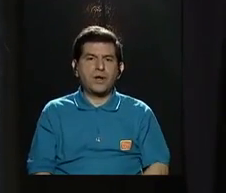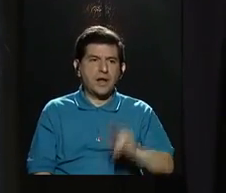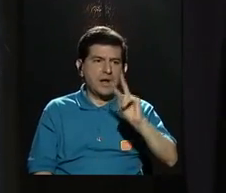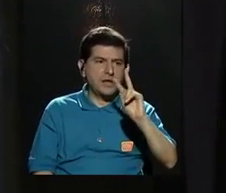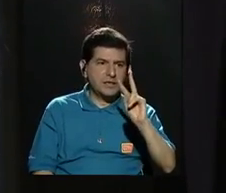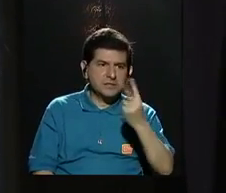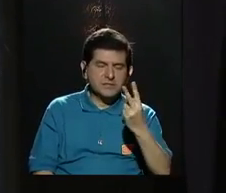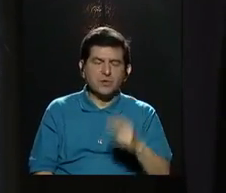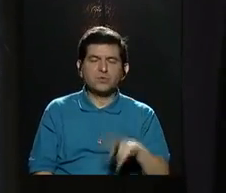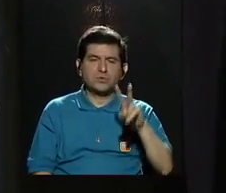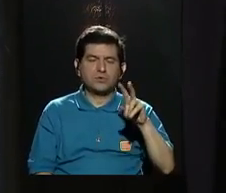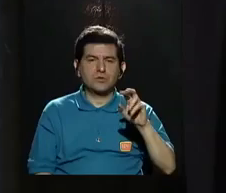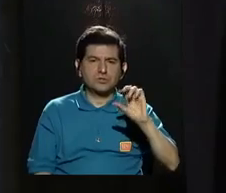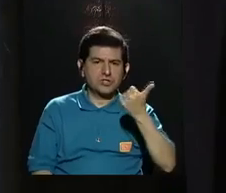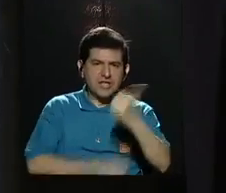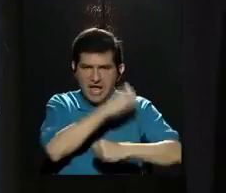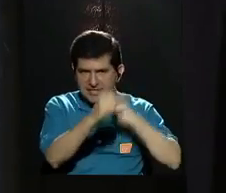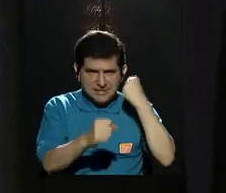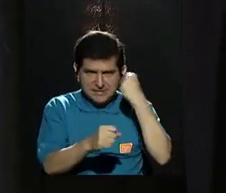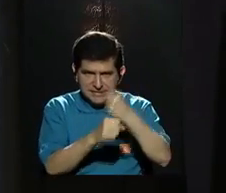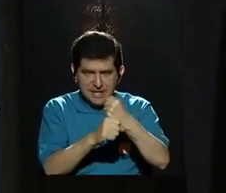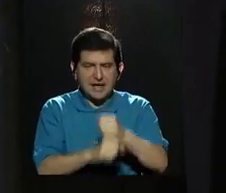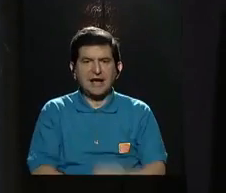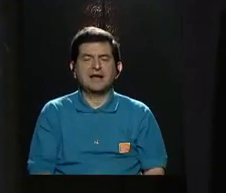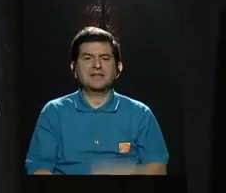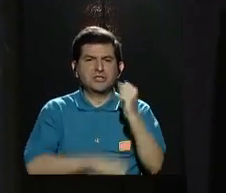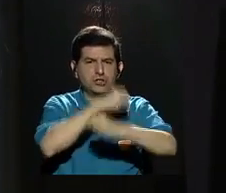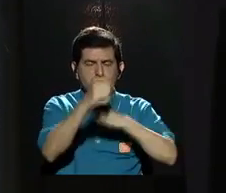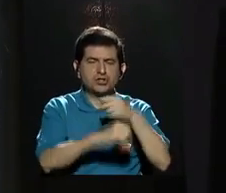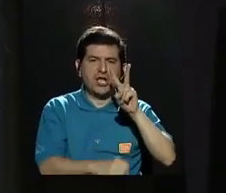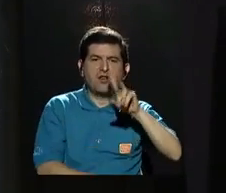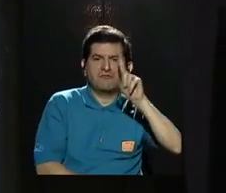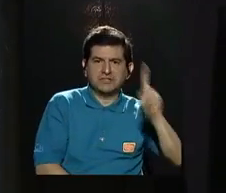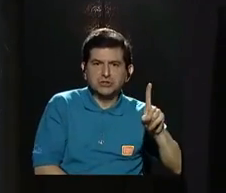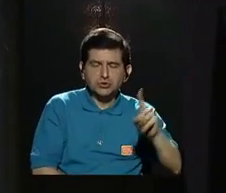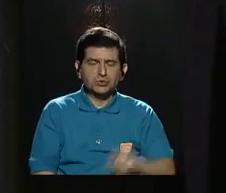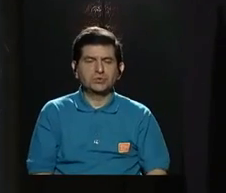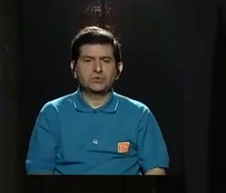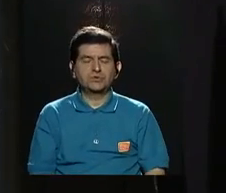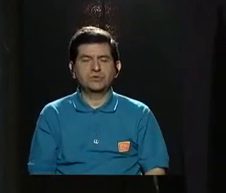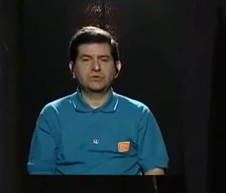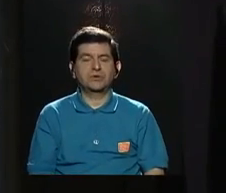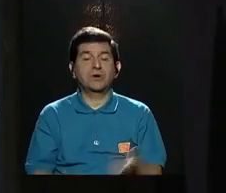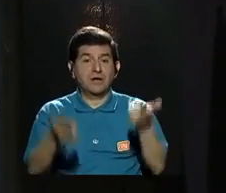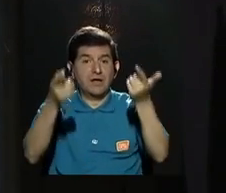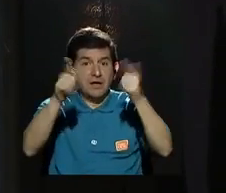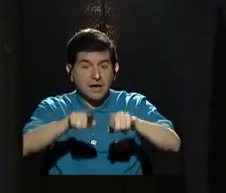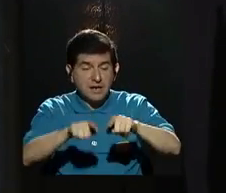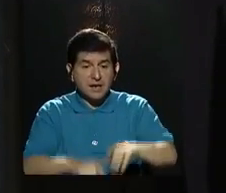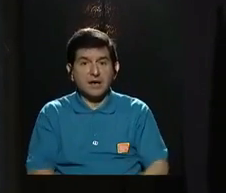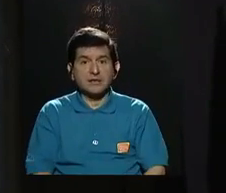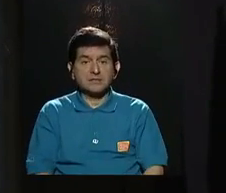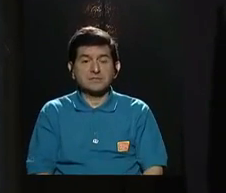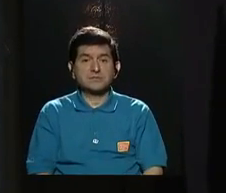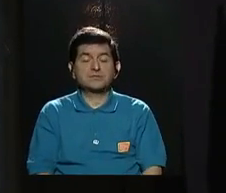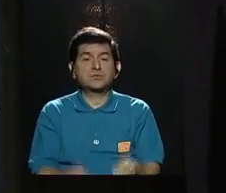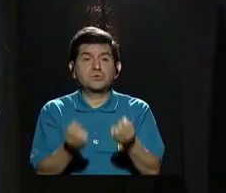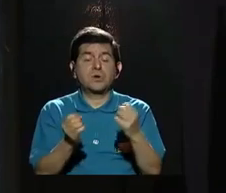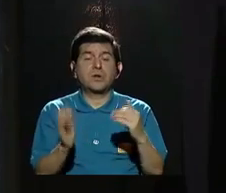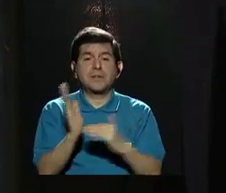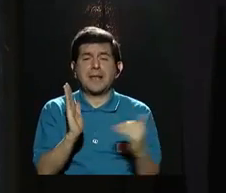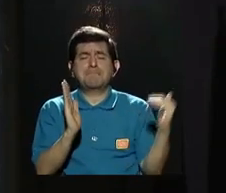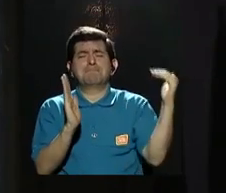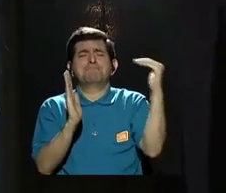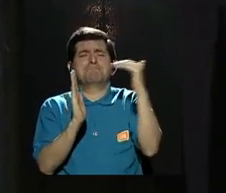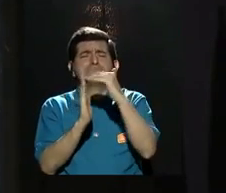21st century with the election of a billionaire capitalist to office who presumes